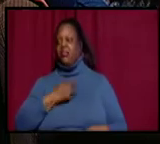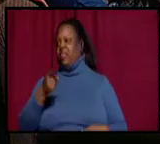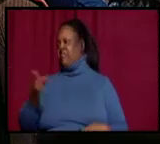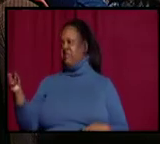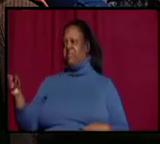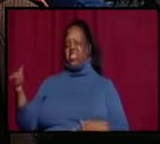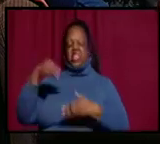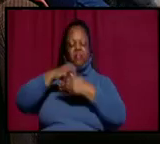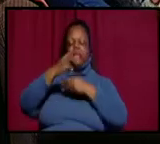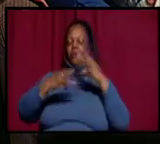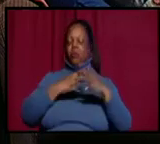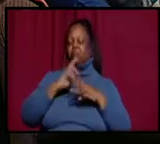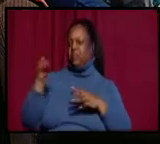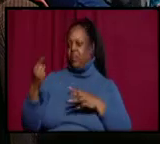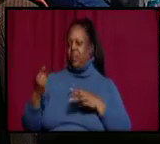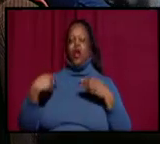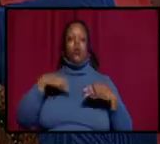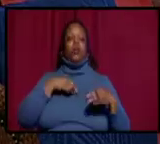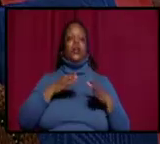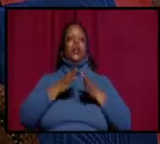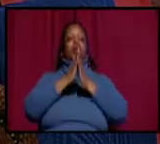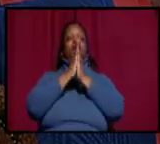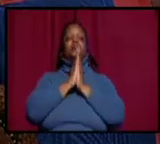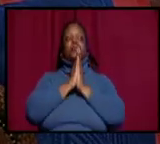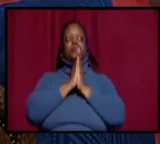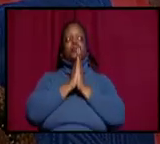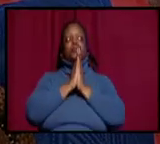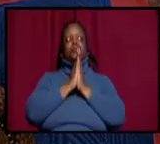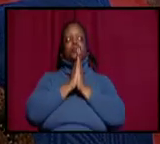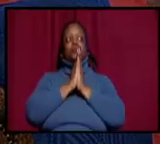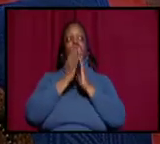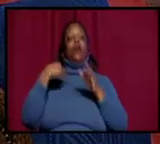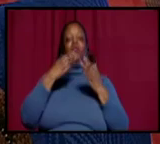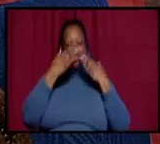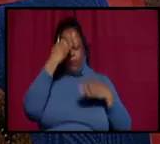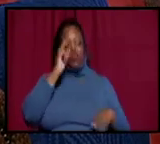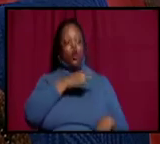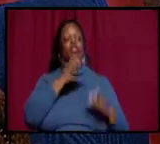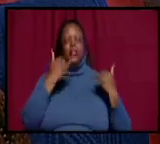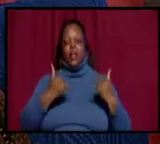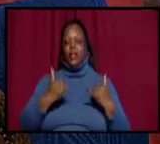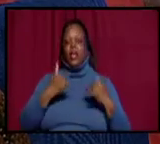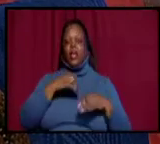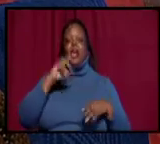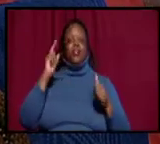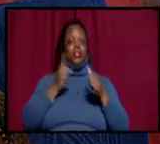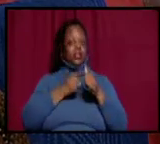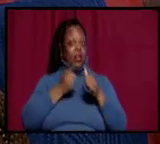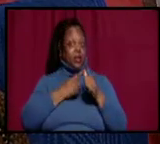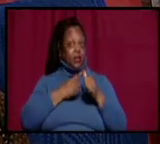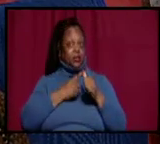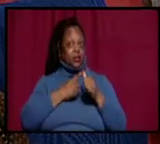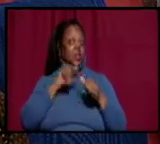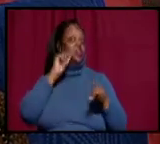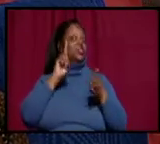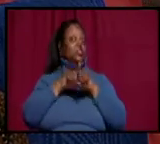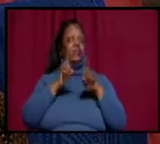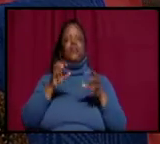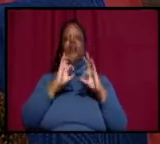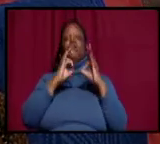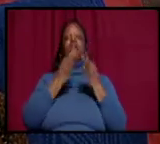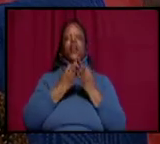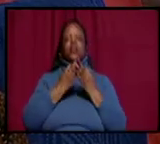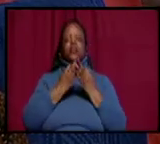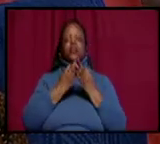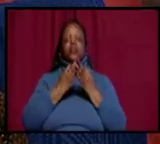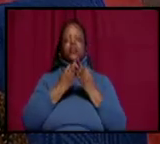in the world. We appreciate our eldest sister and we thank God for her tonight. And the second born of the family, she is